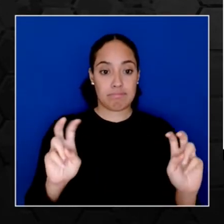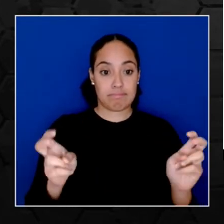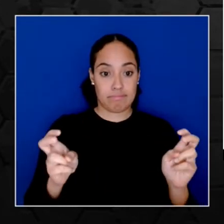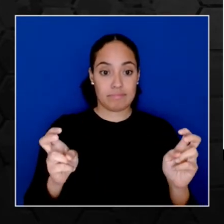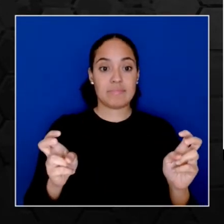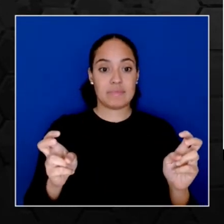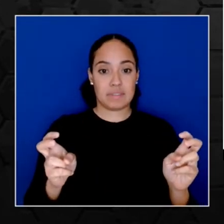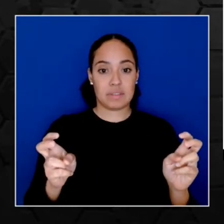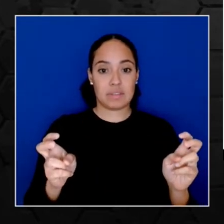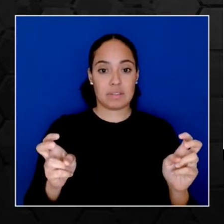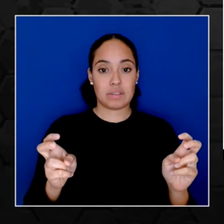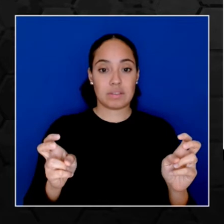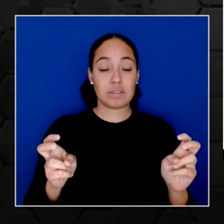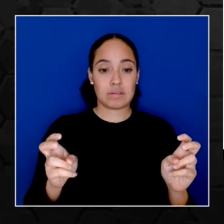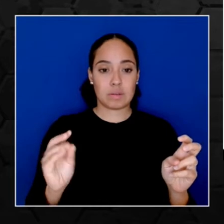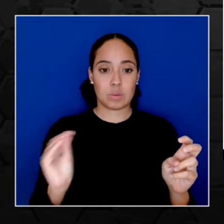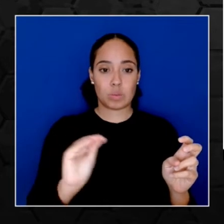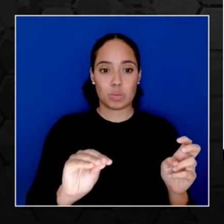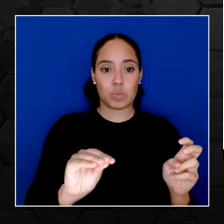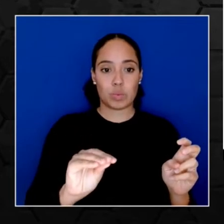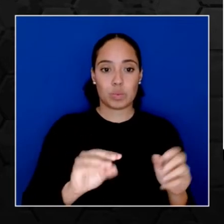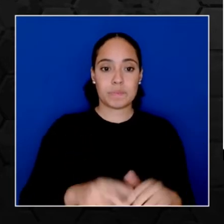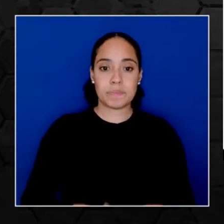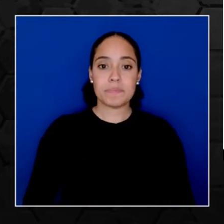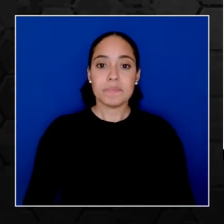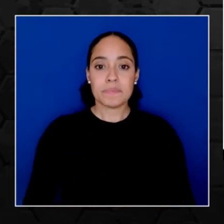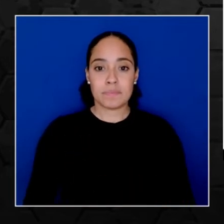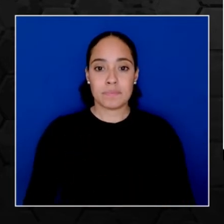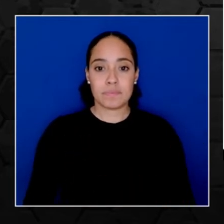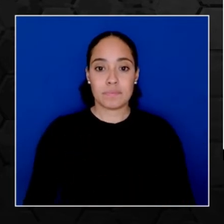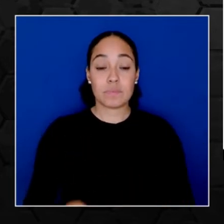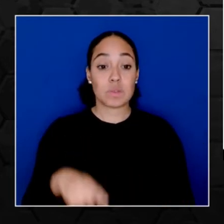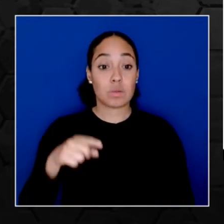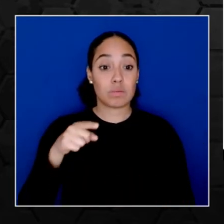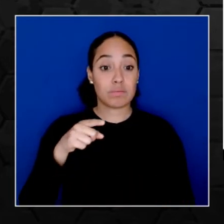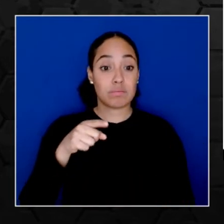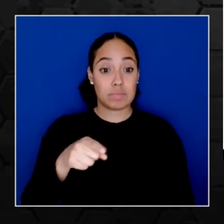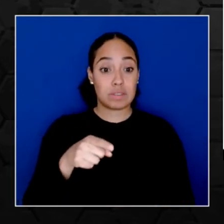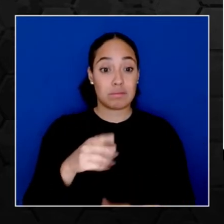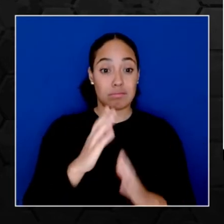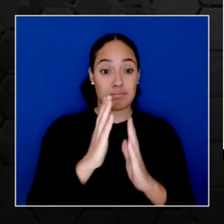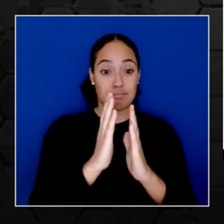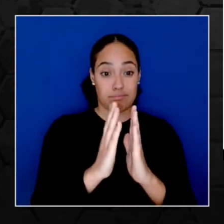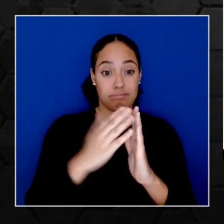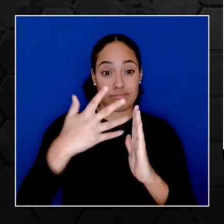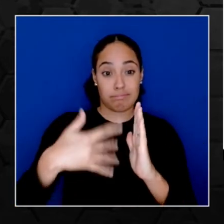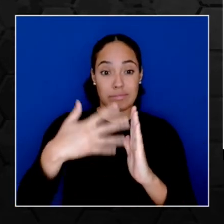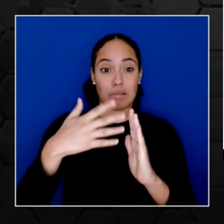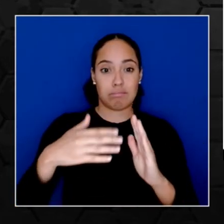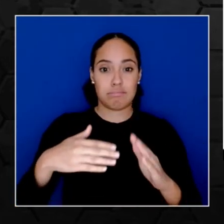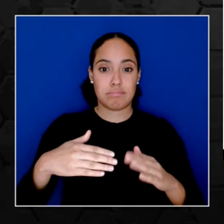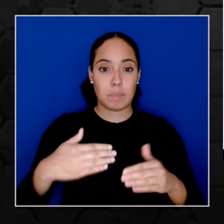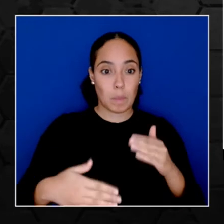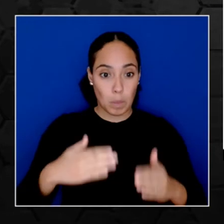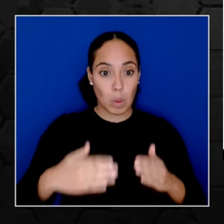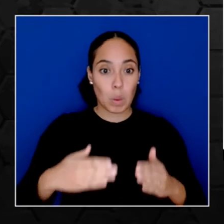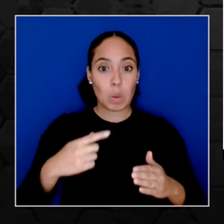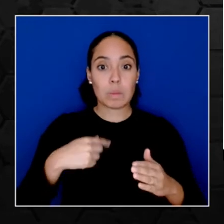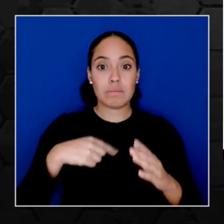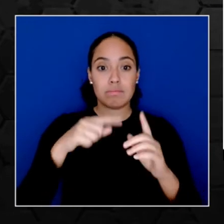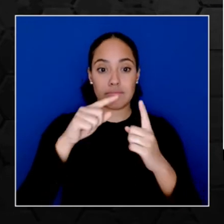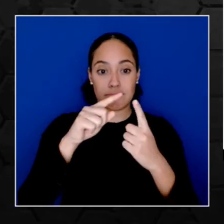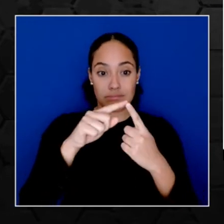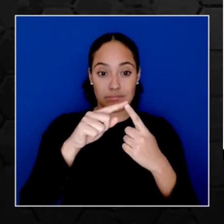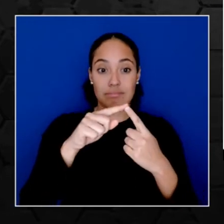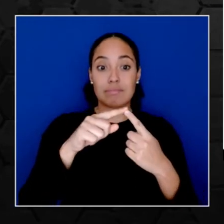it welcomes the users and takes in their vitals, name, age, height, and weight, and then thanks them for the